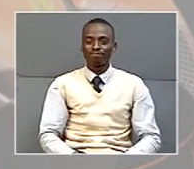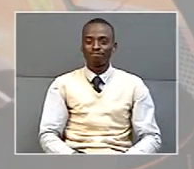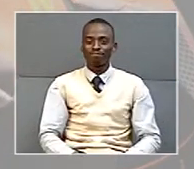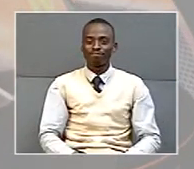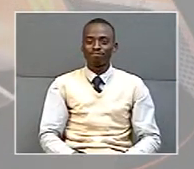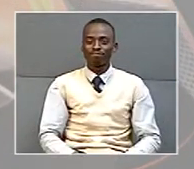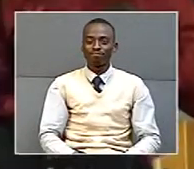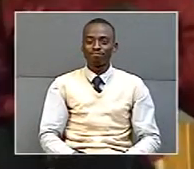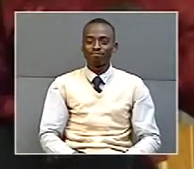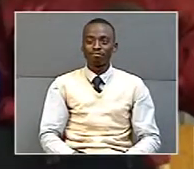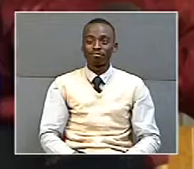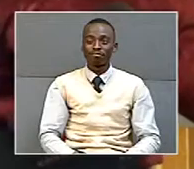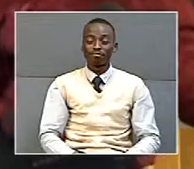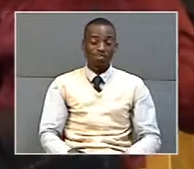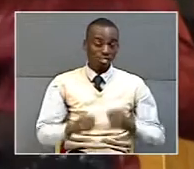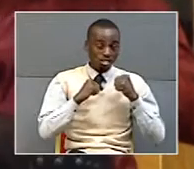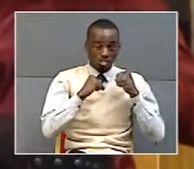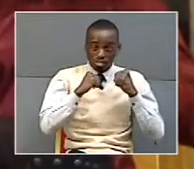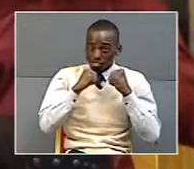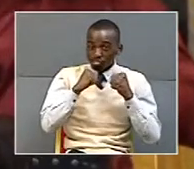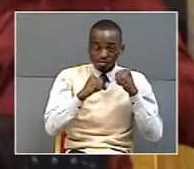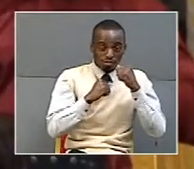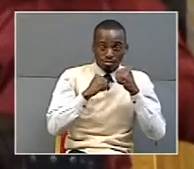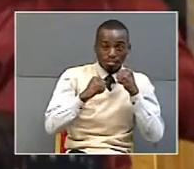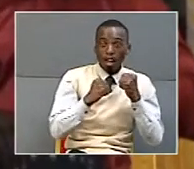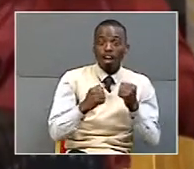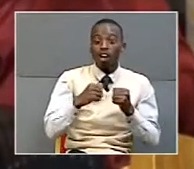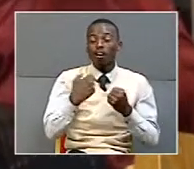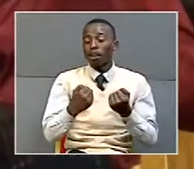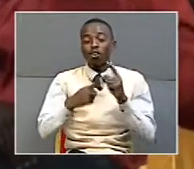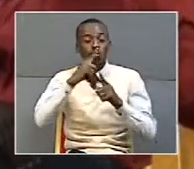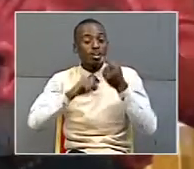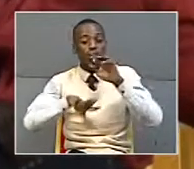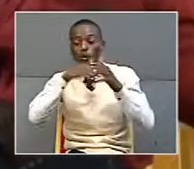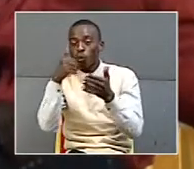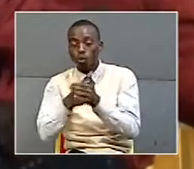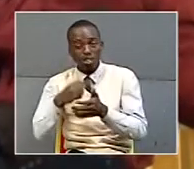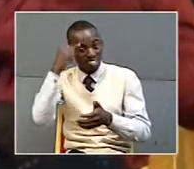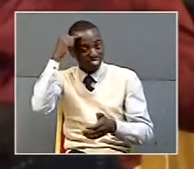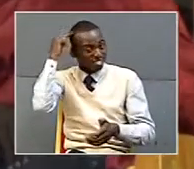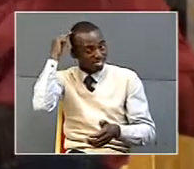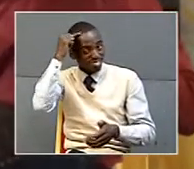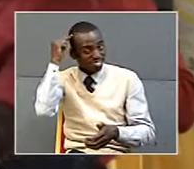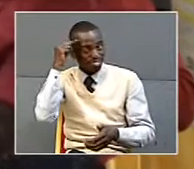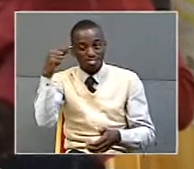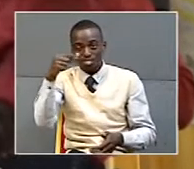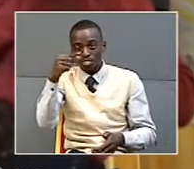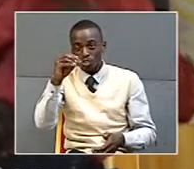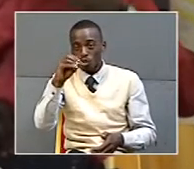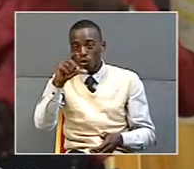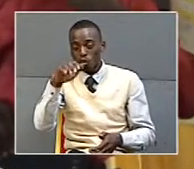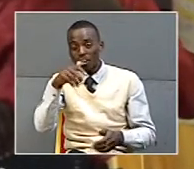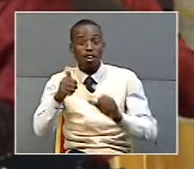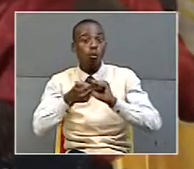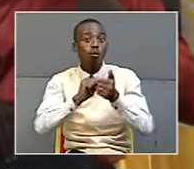A number of successful fights against fellow Ugandan kickboxers and winning all of them. Golola Moses of Uganda has got another